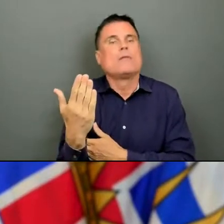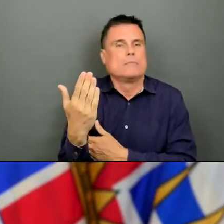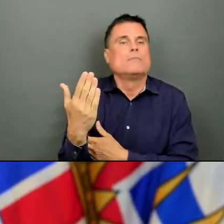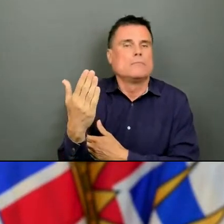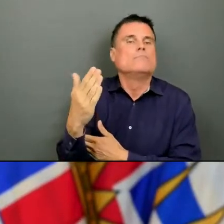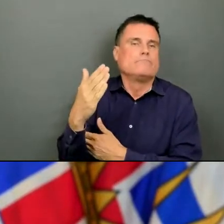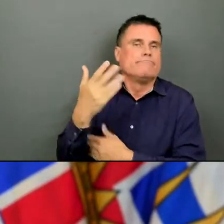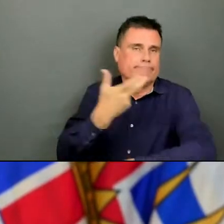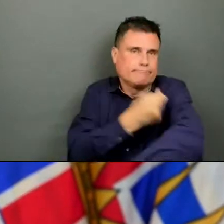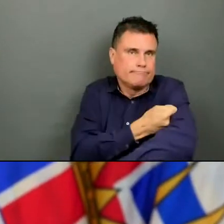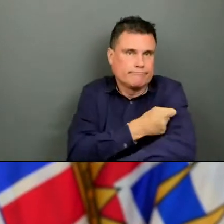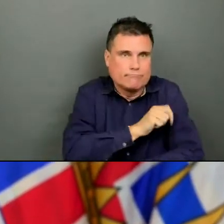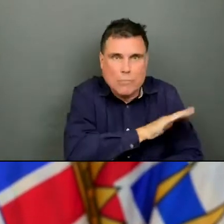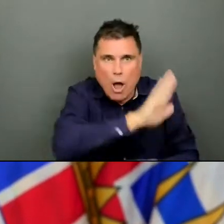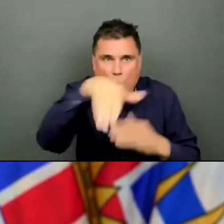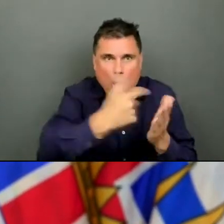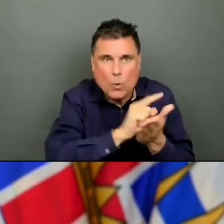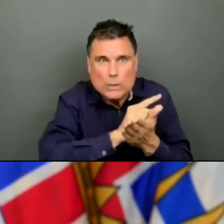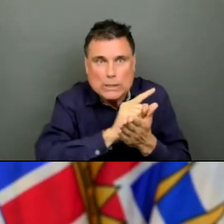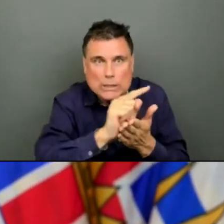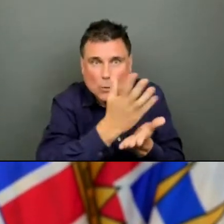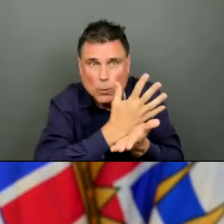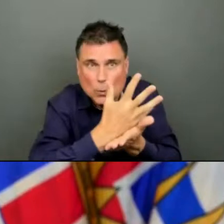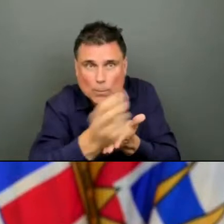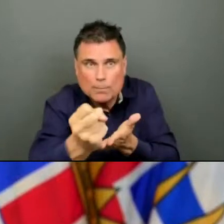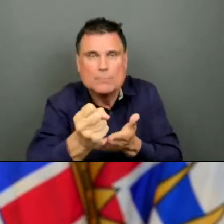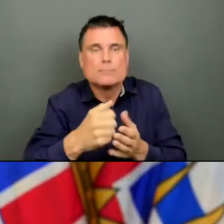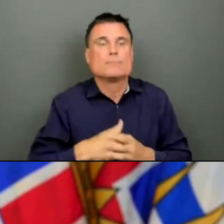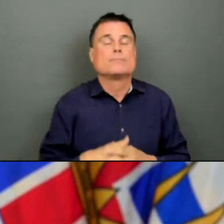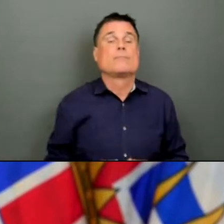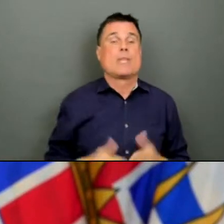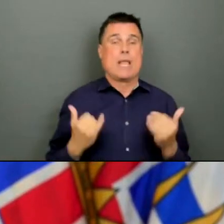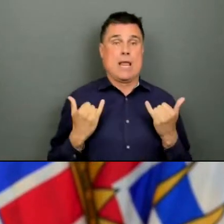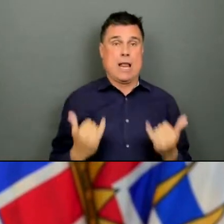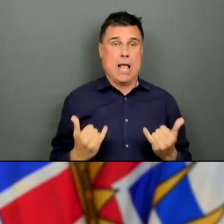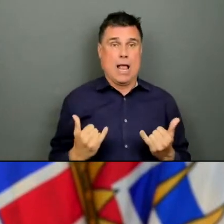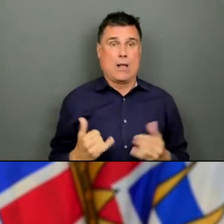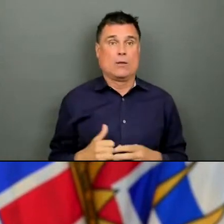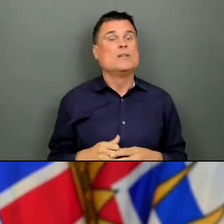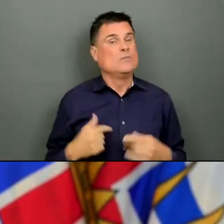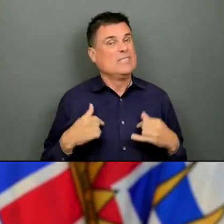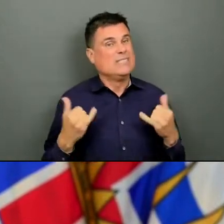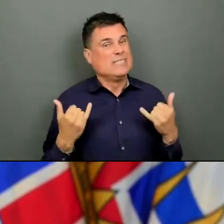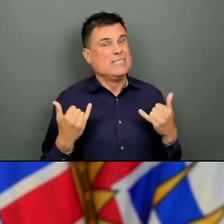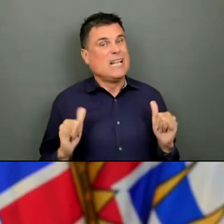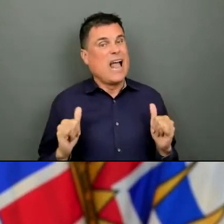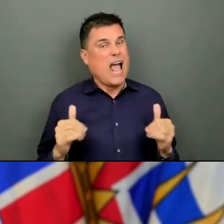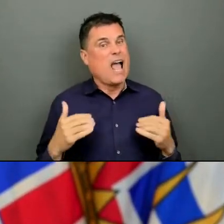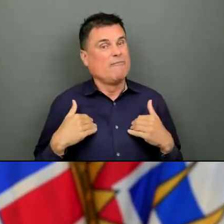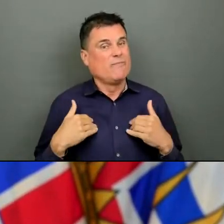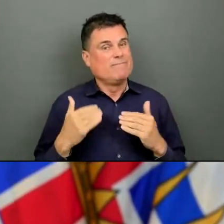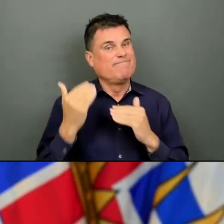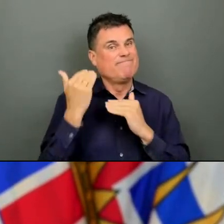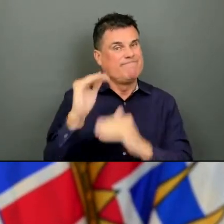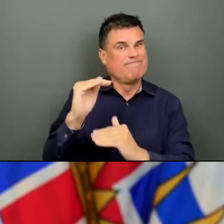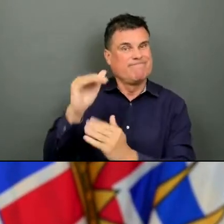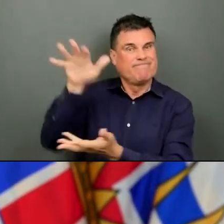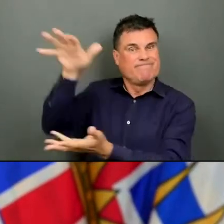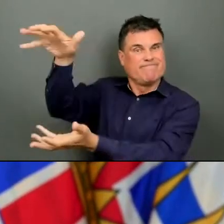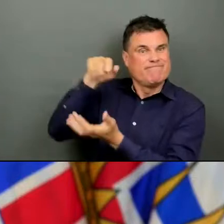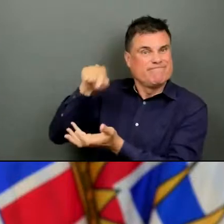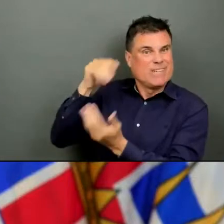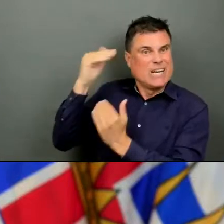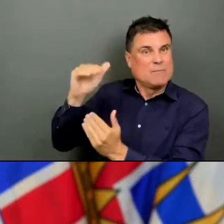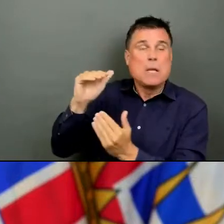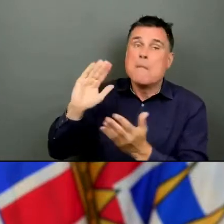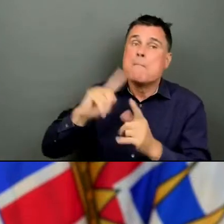for the week. Right now, we're limited still by the supply that's coming in. Thankfully, it's much more than it was in